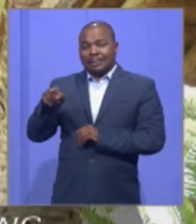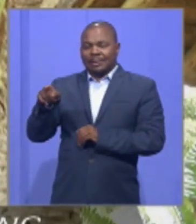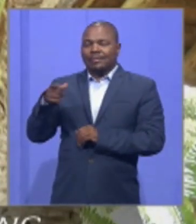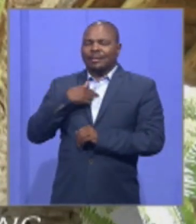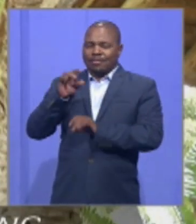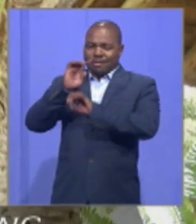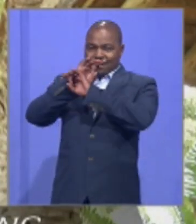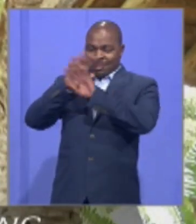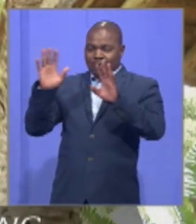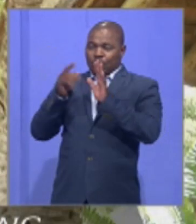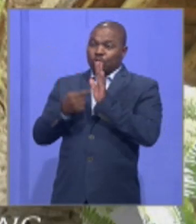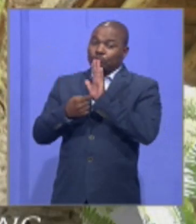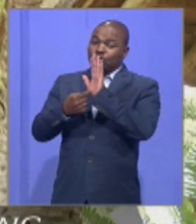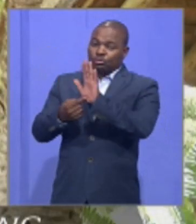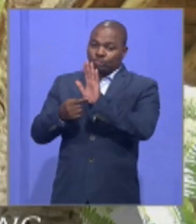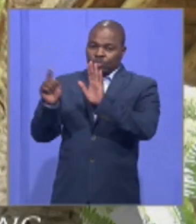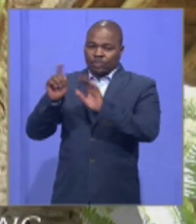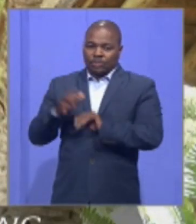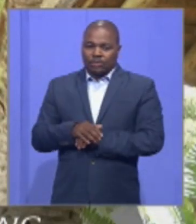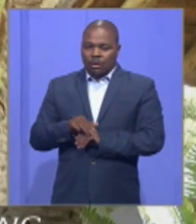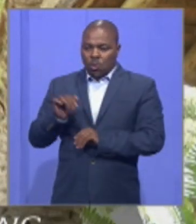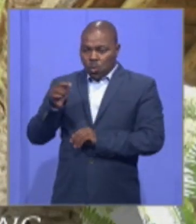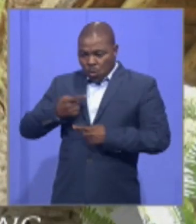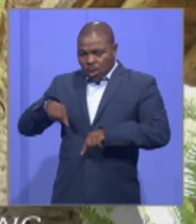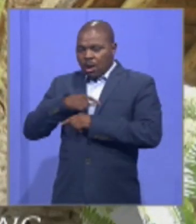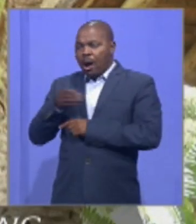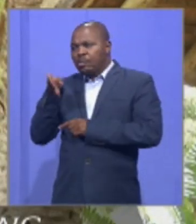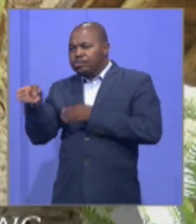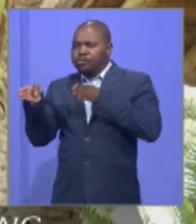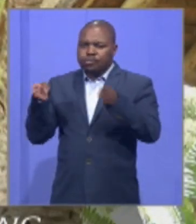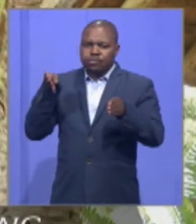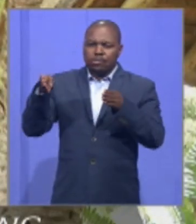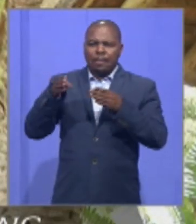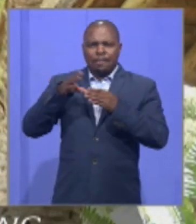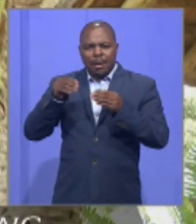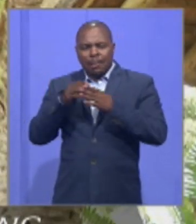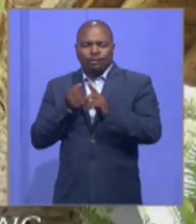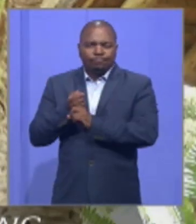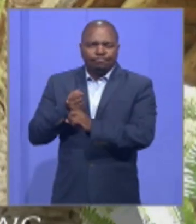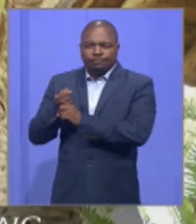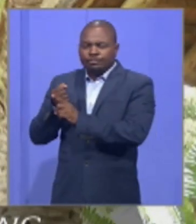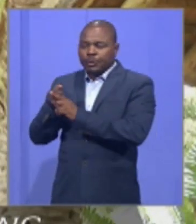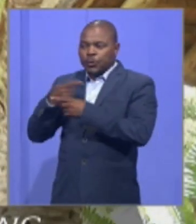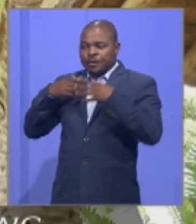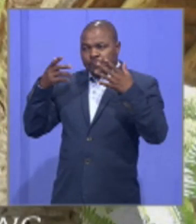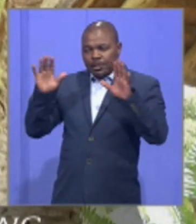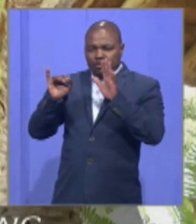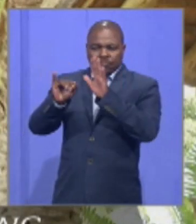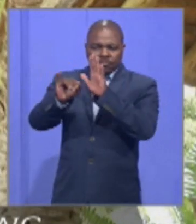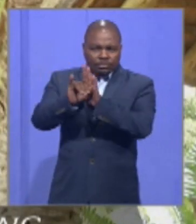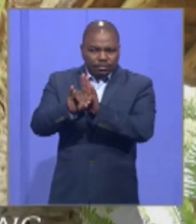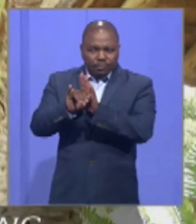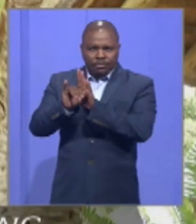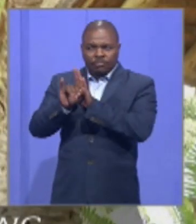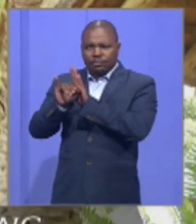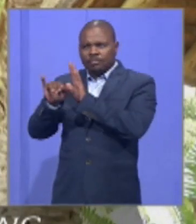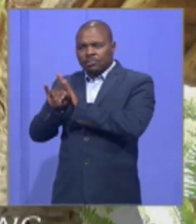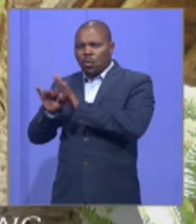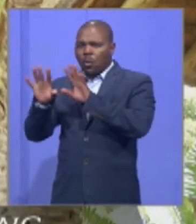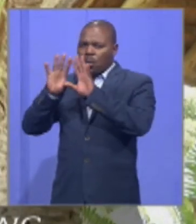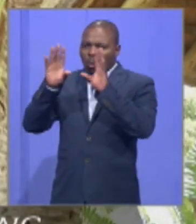testament that our foot soldiers are already on the ground. We have identified all